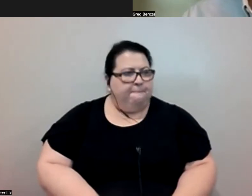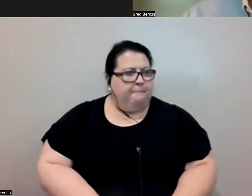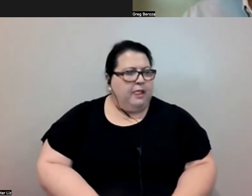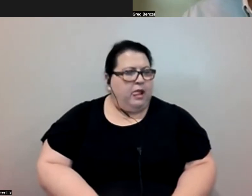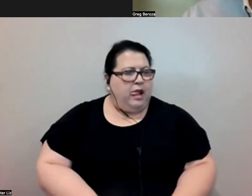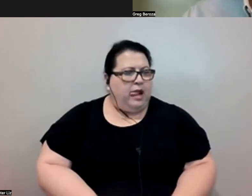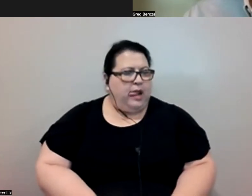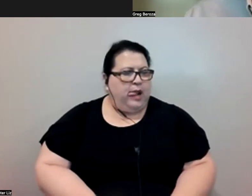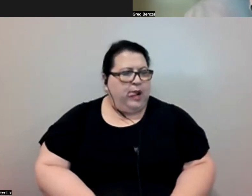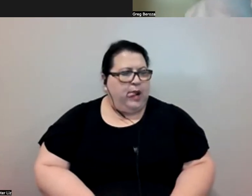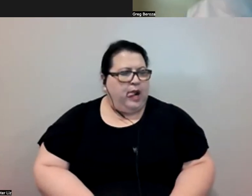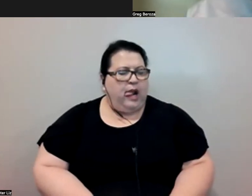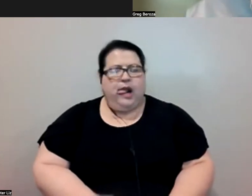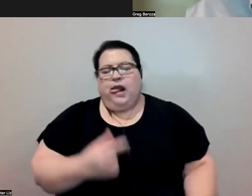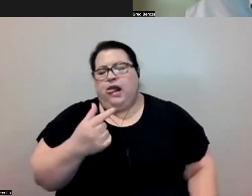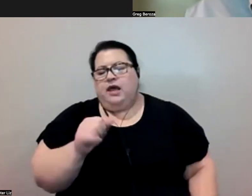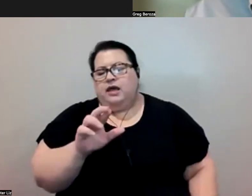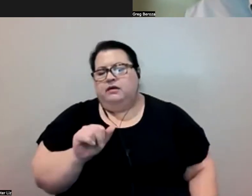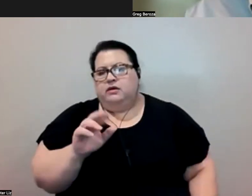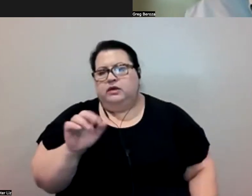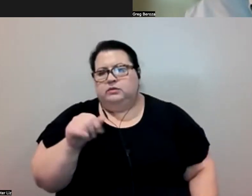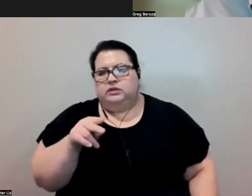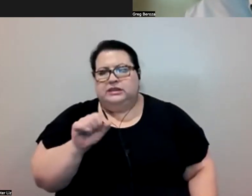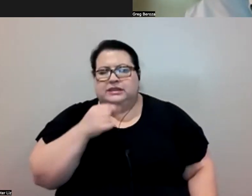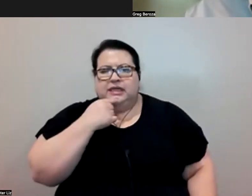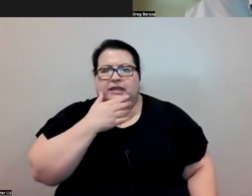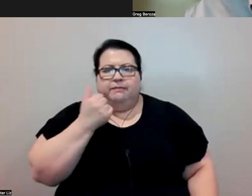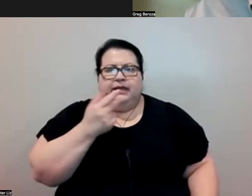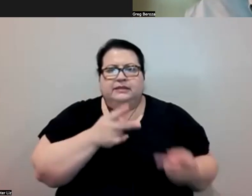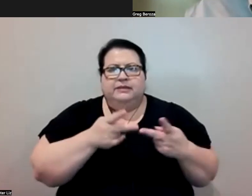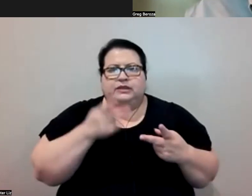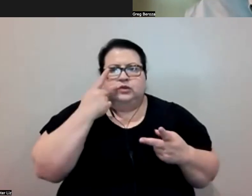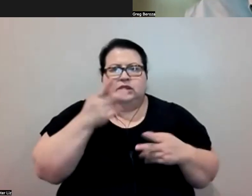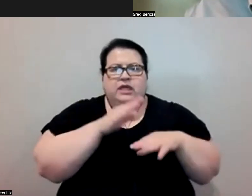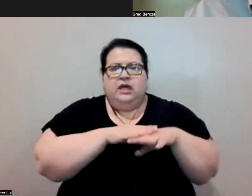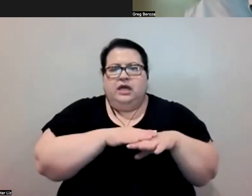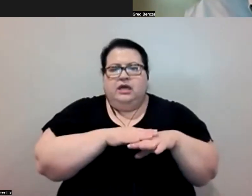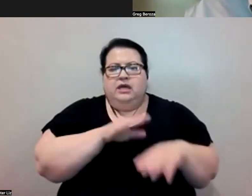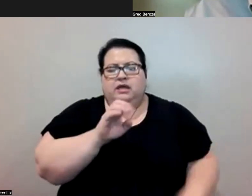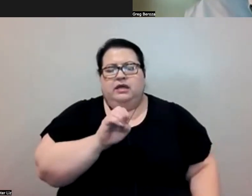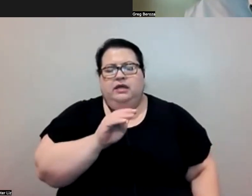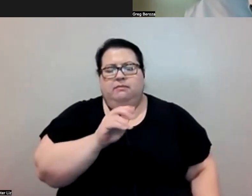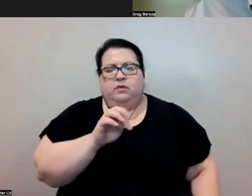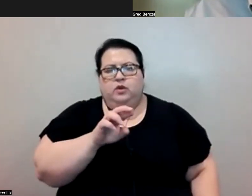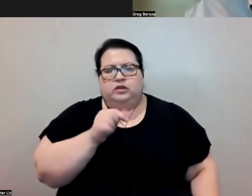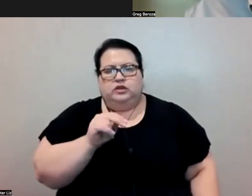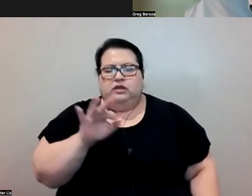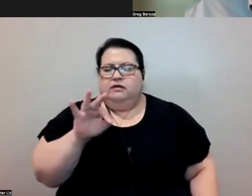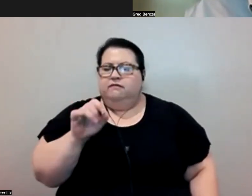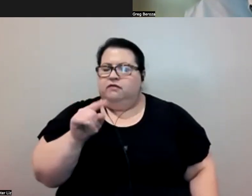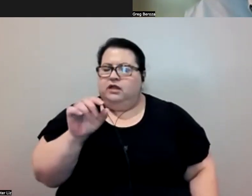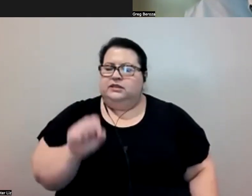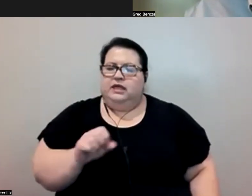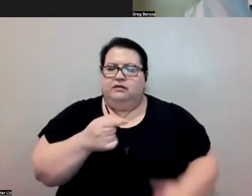Okay, by the way, Gary Rasmussen says that the best place to see a scarp is on the Emerson Fault, south of